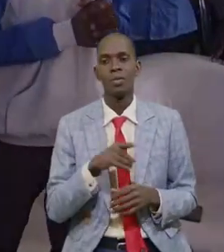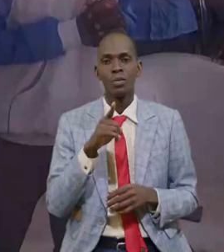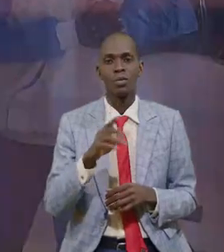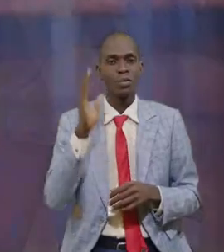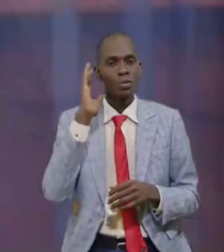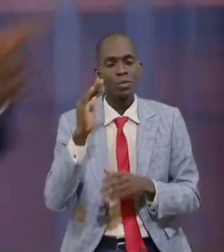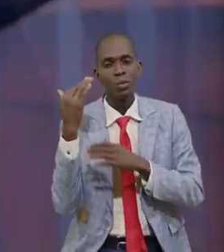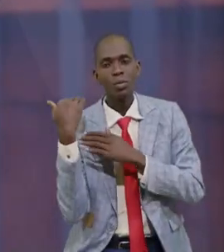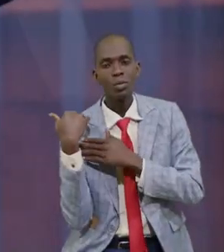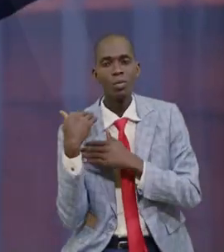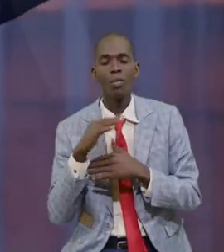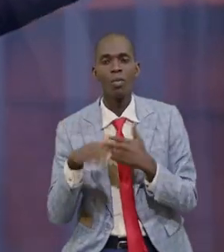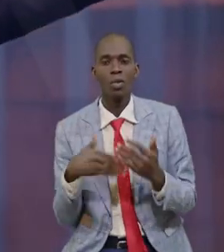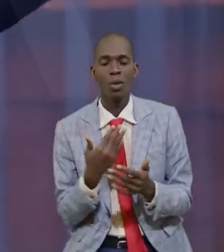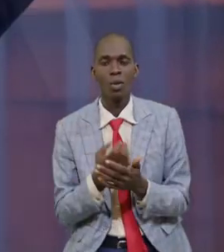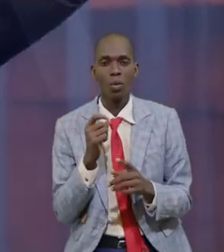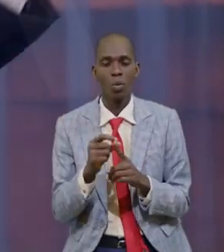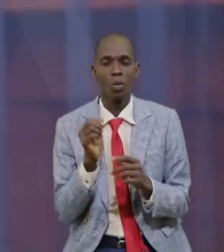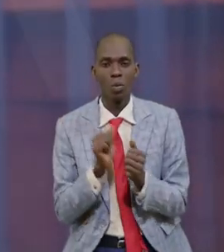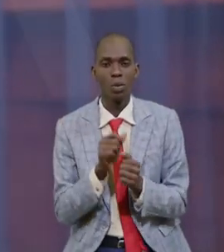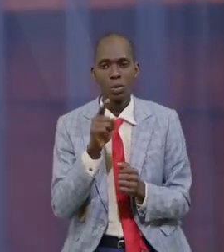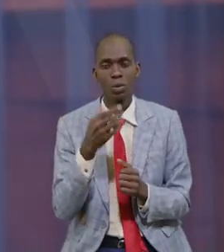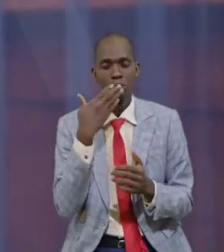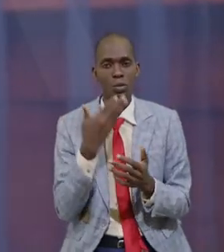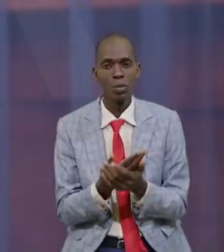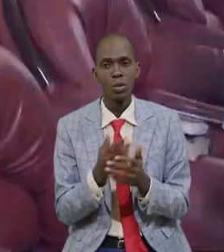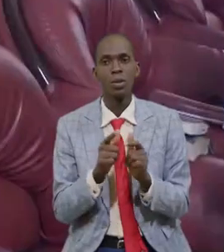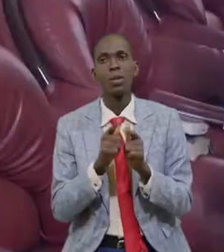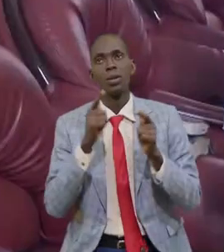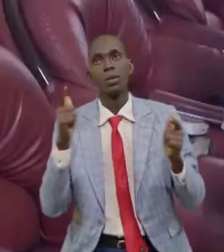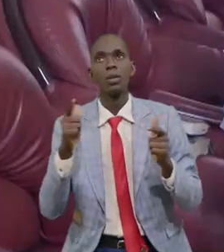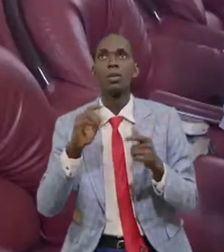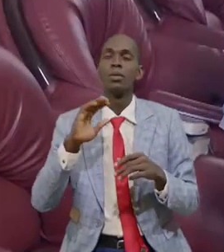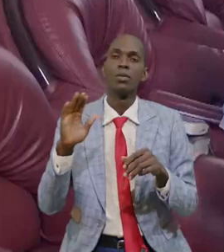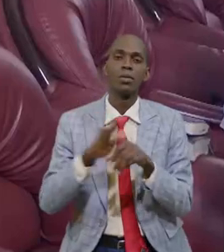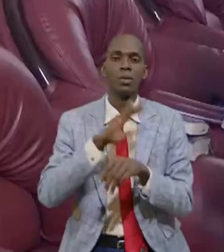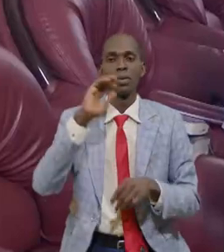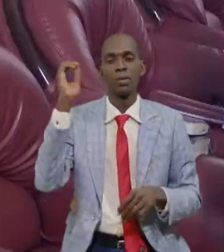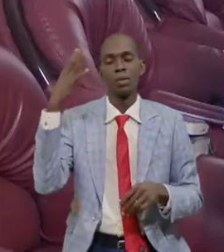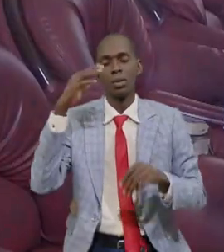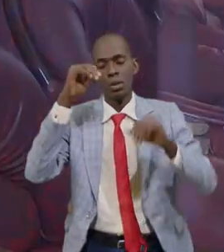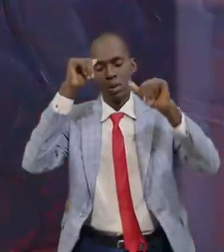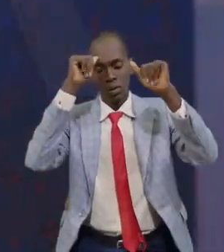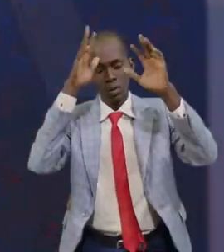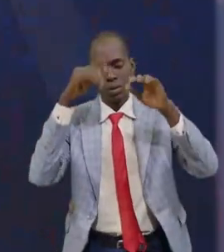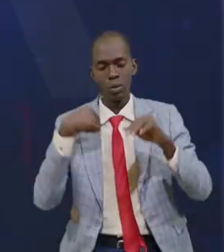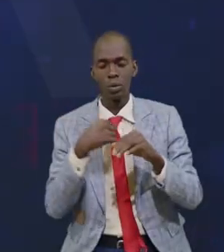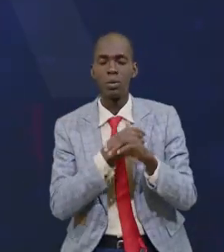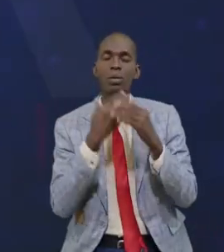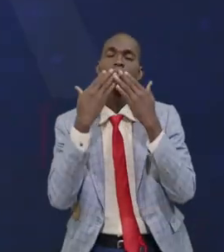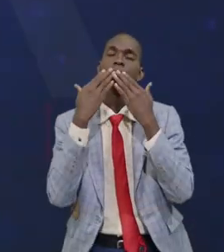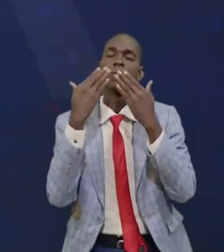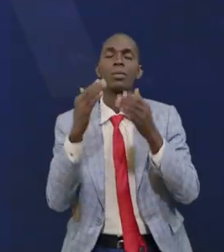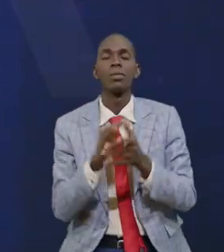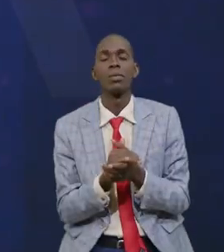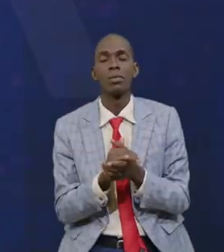those words with you, good, great, gracious. Father, we thank you. I